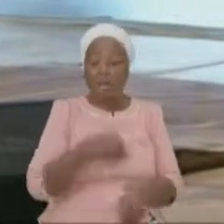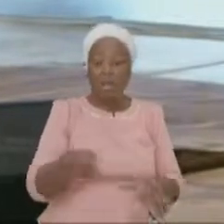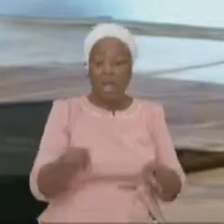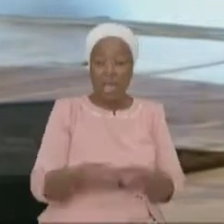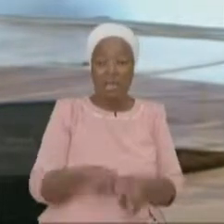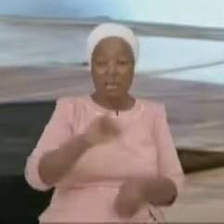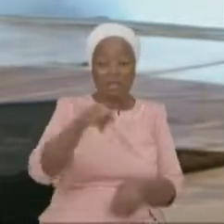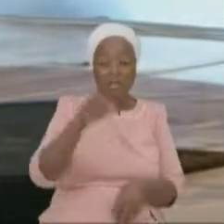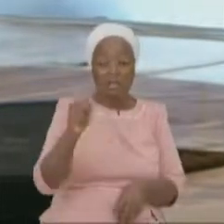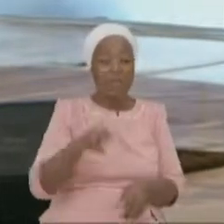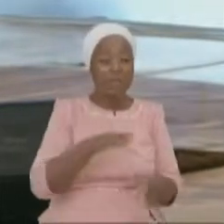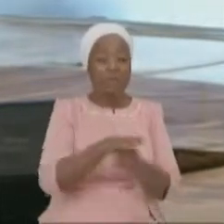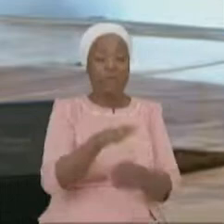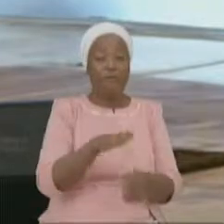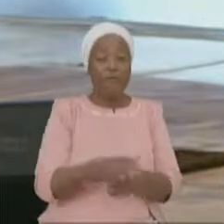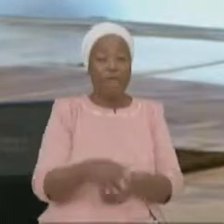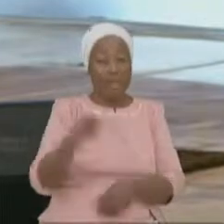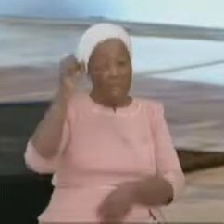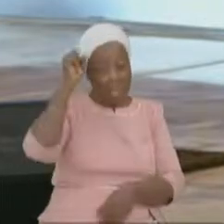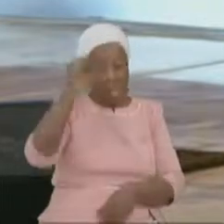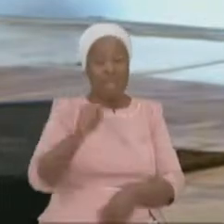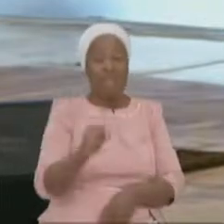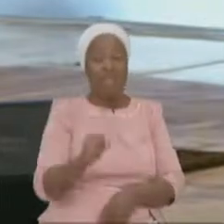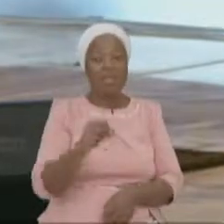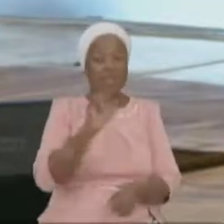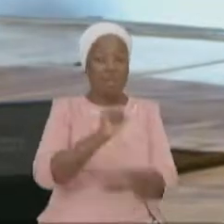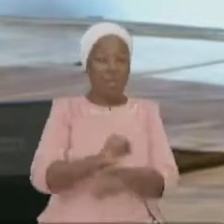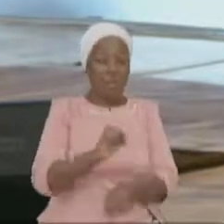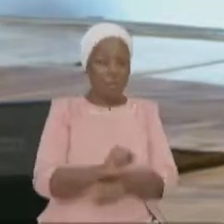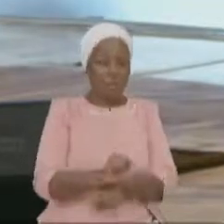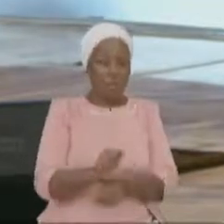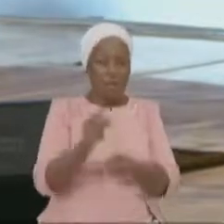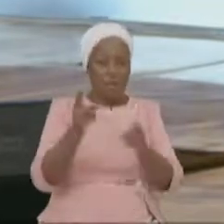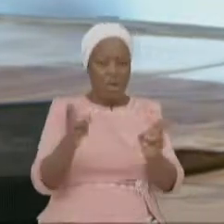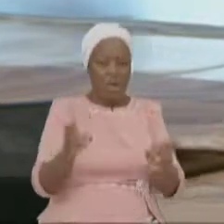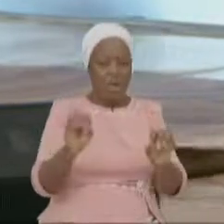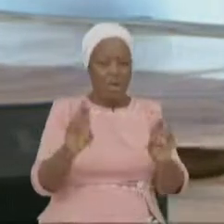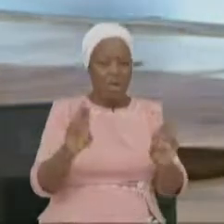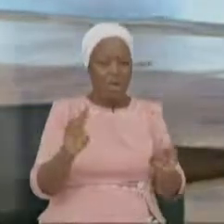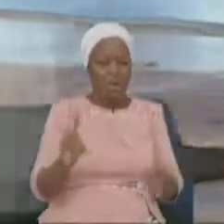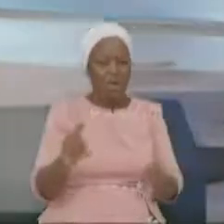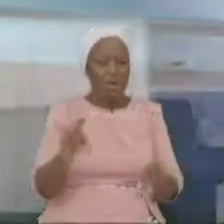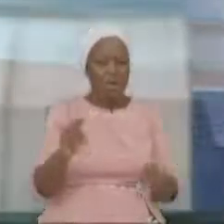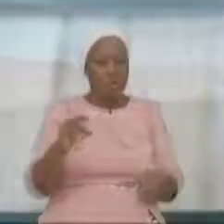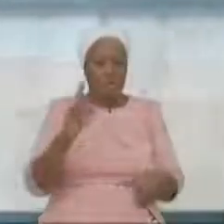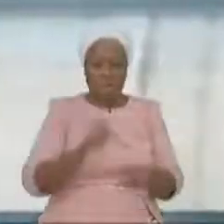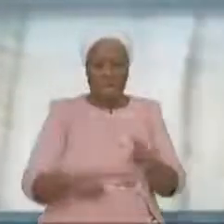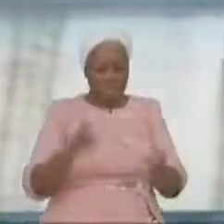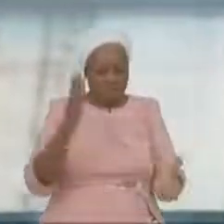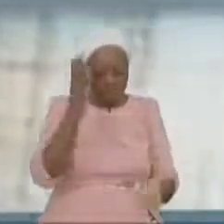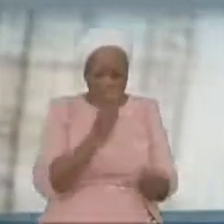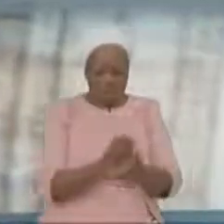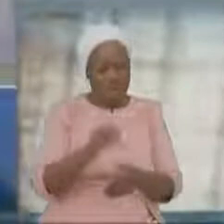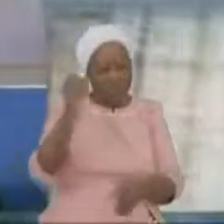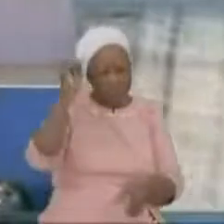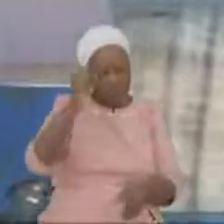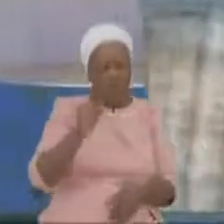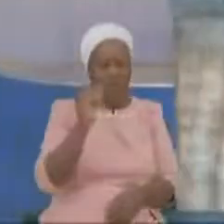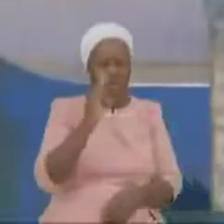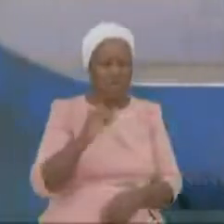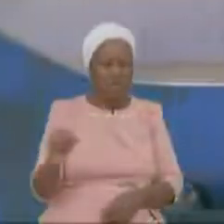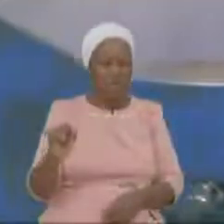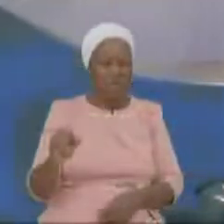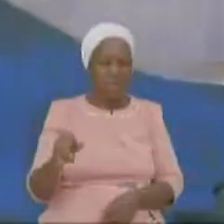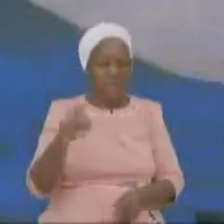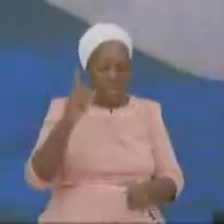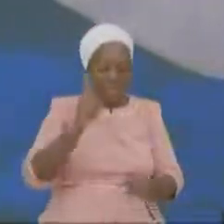fulfilled his course, Herod did not cut short his course, his ministry, his preaching,